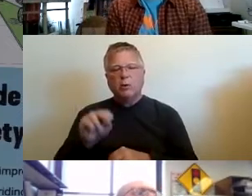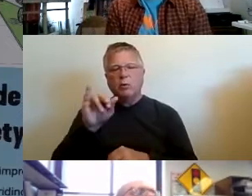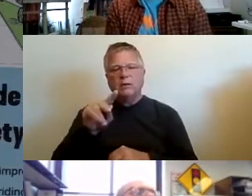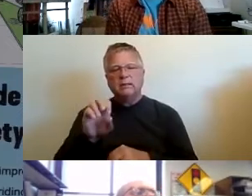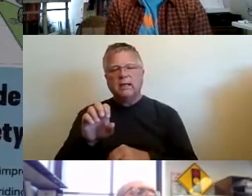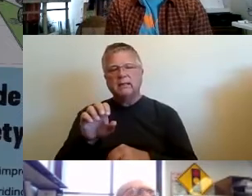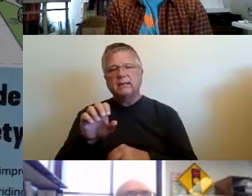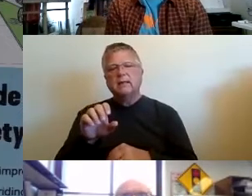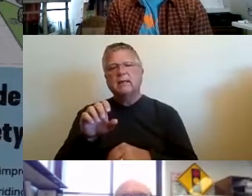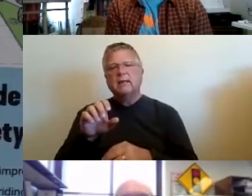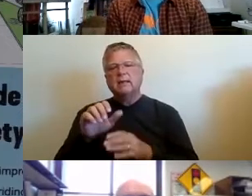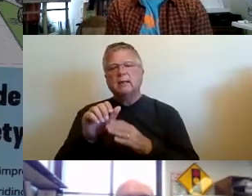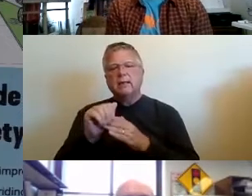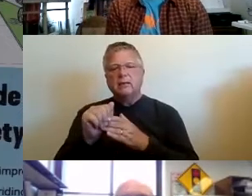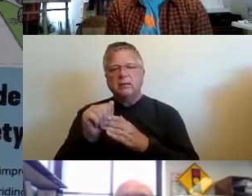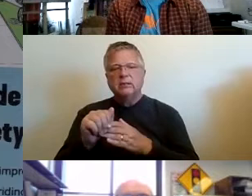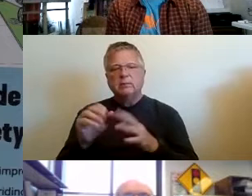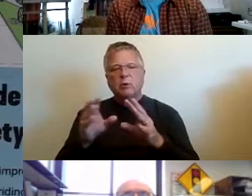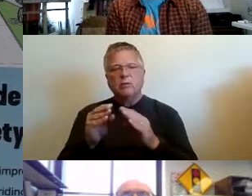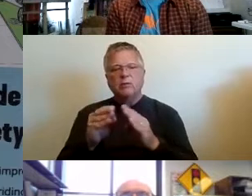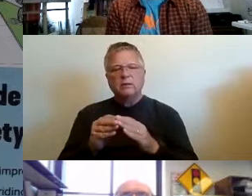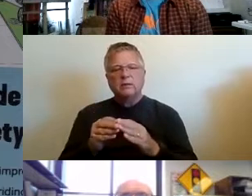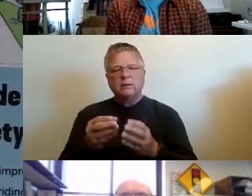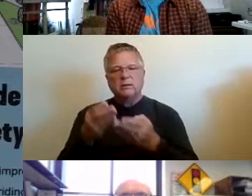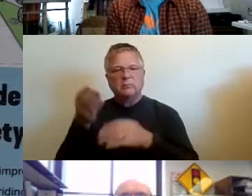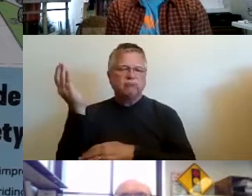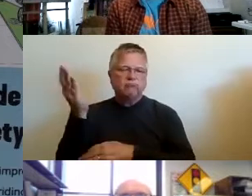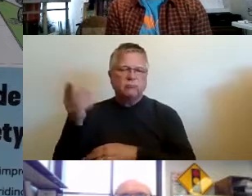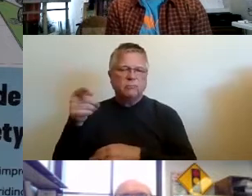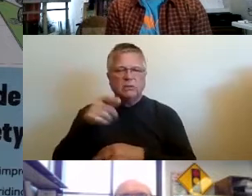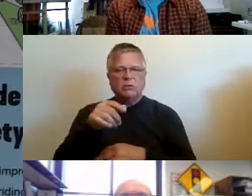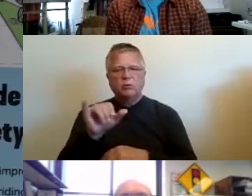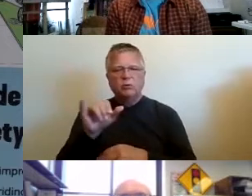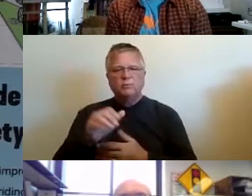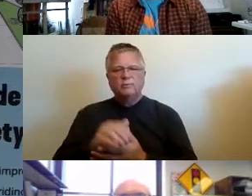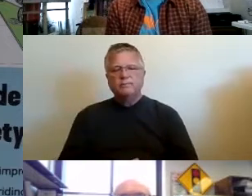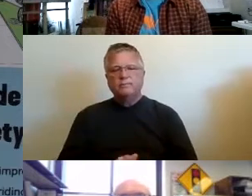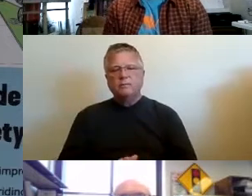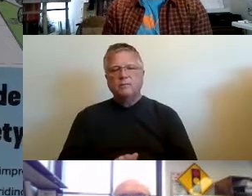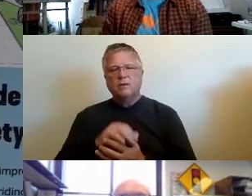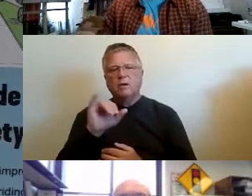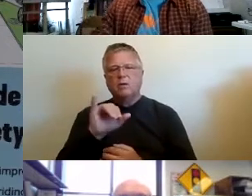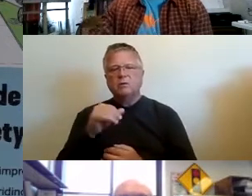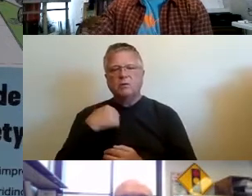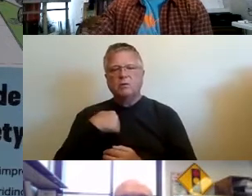Conference. We introduced those corridors there also. We also